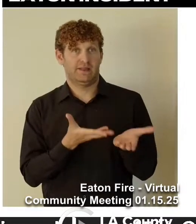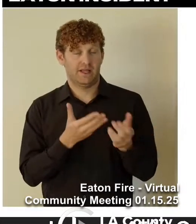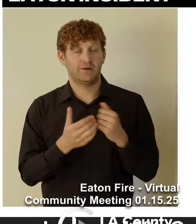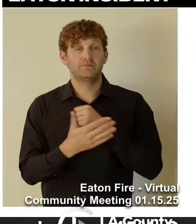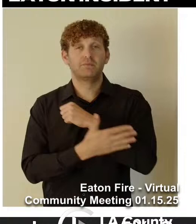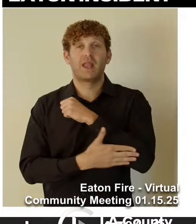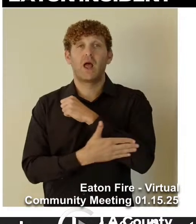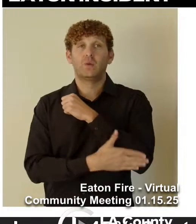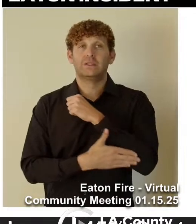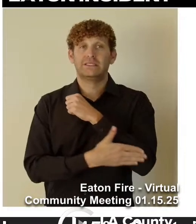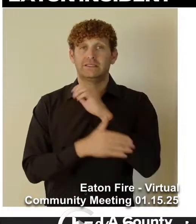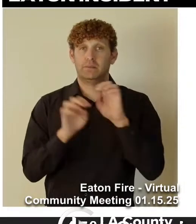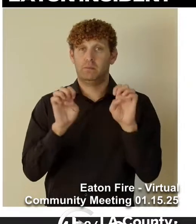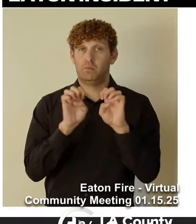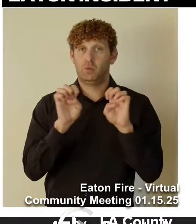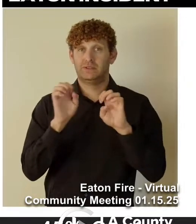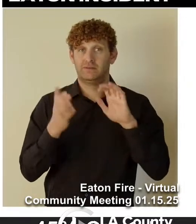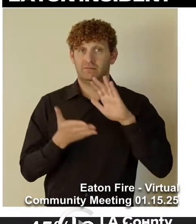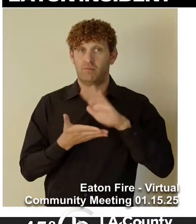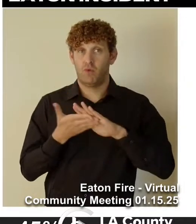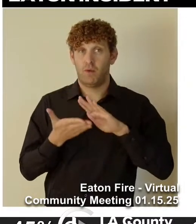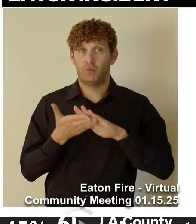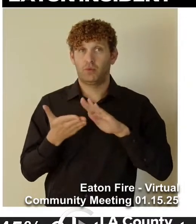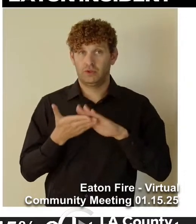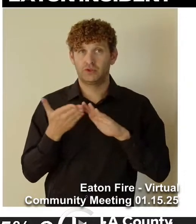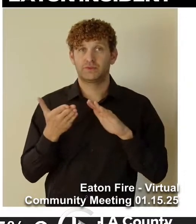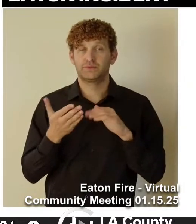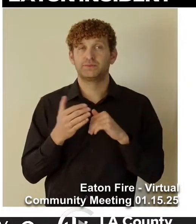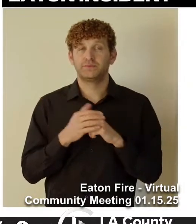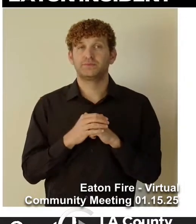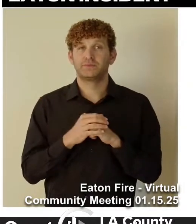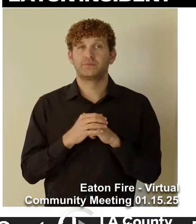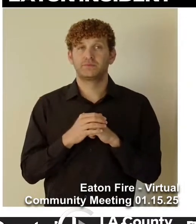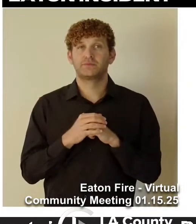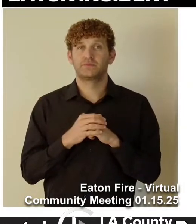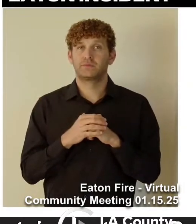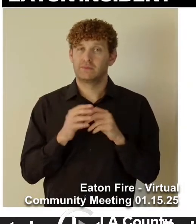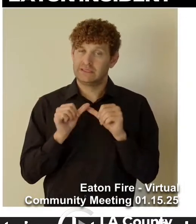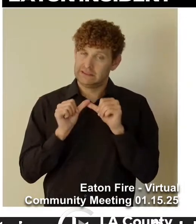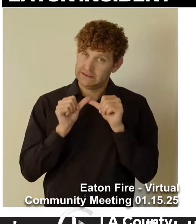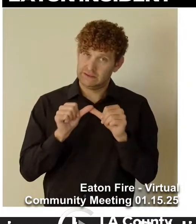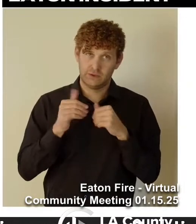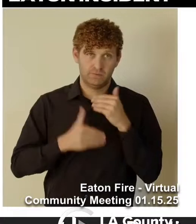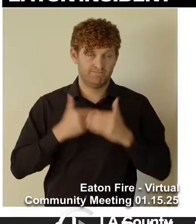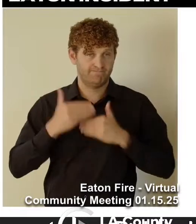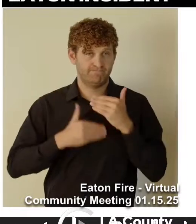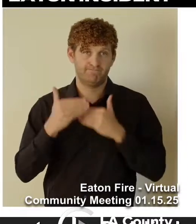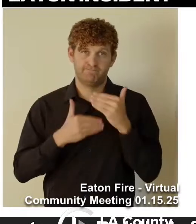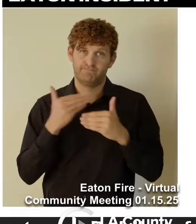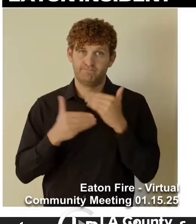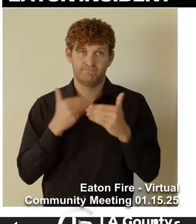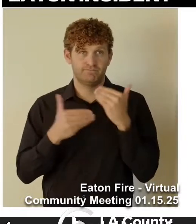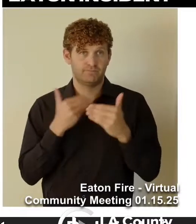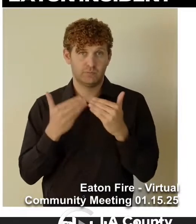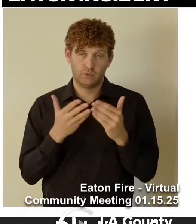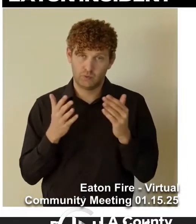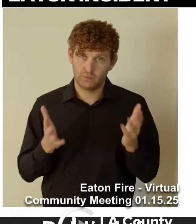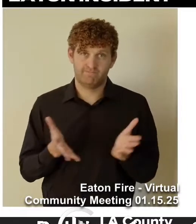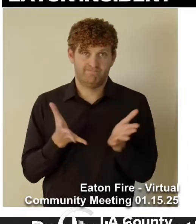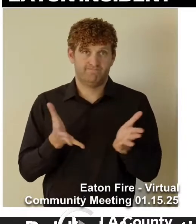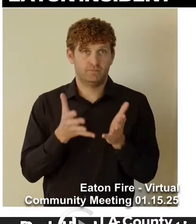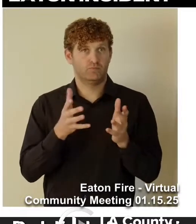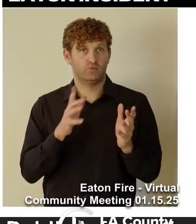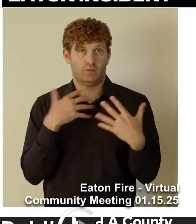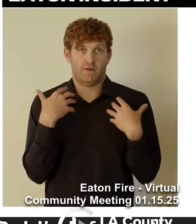Emergency Operations Center continues to be activated in support of response and recovery efforts. For